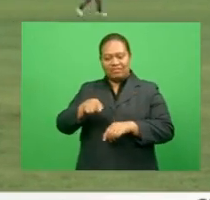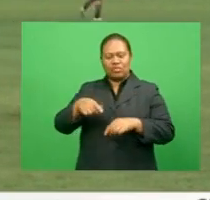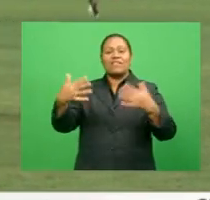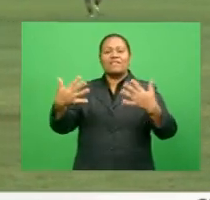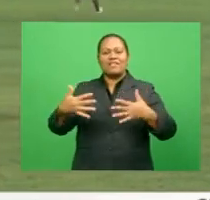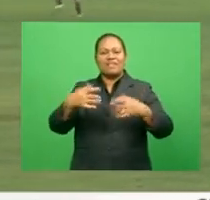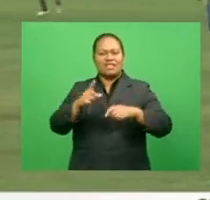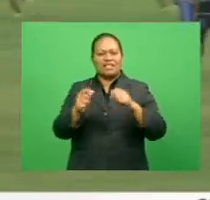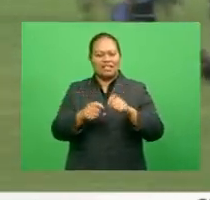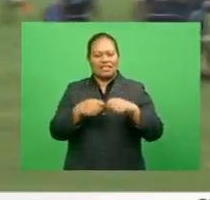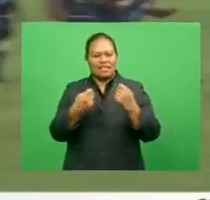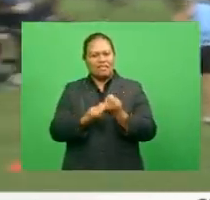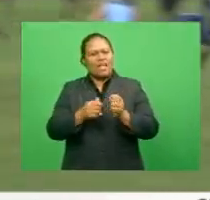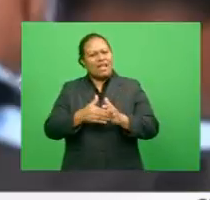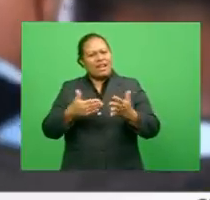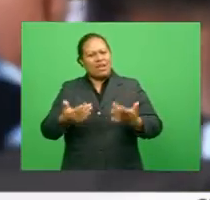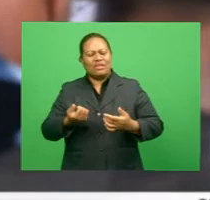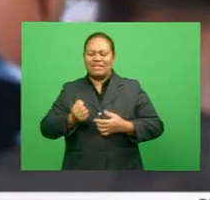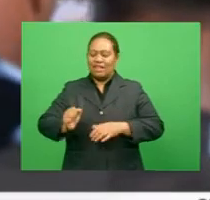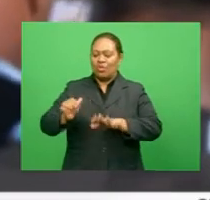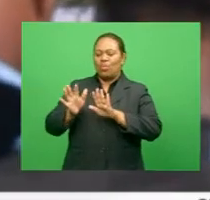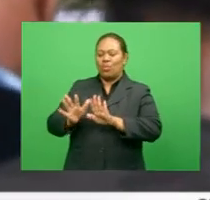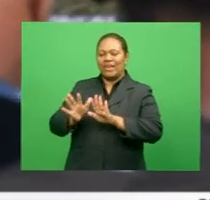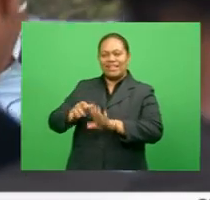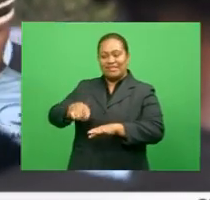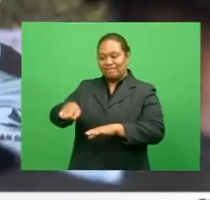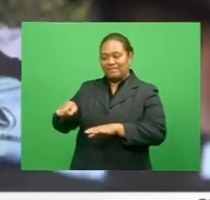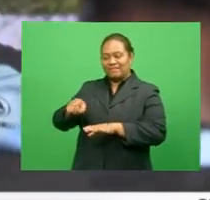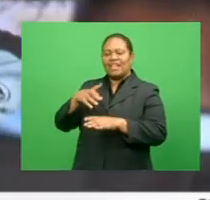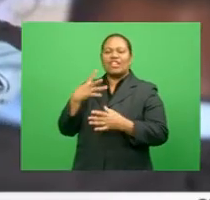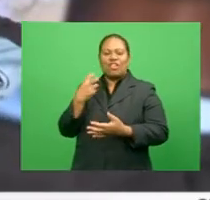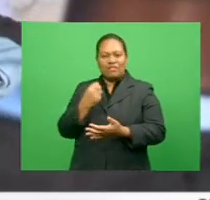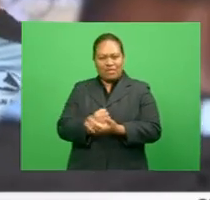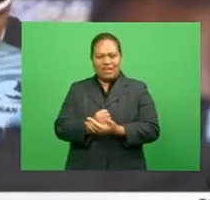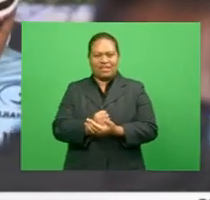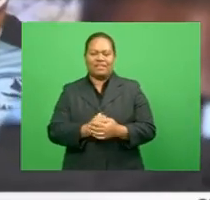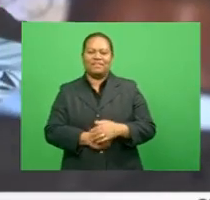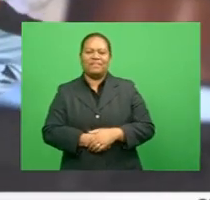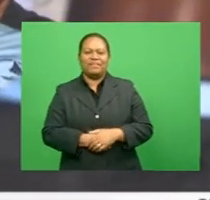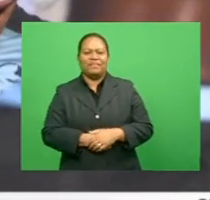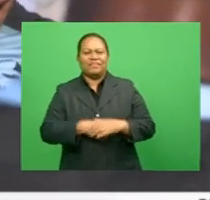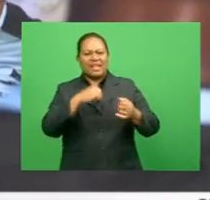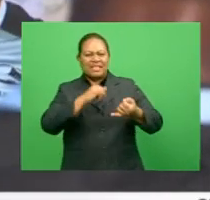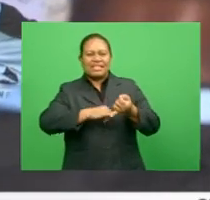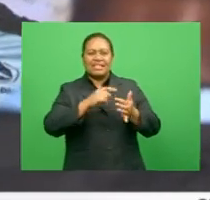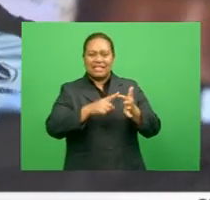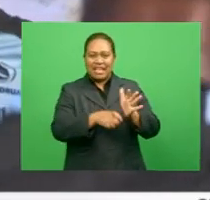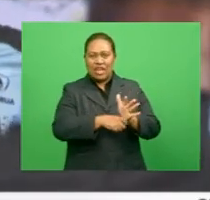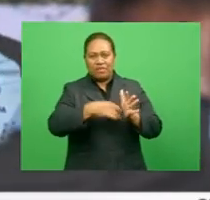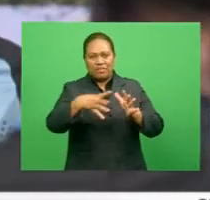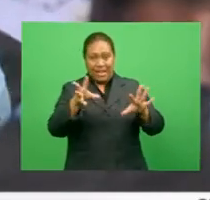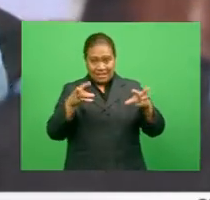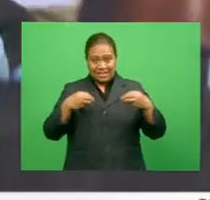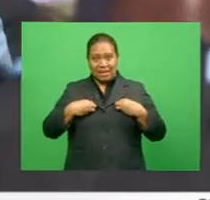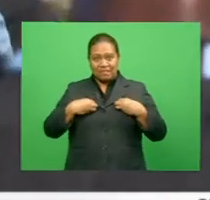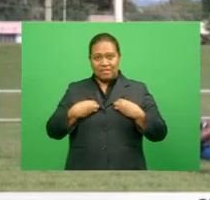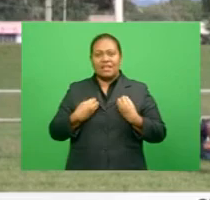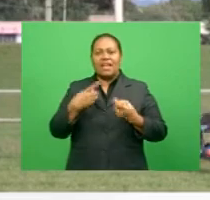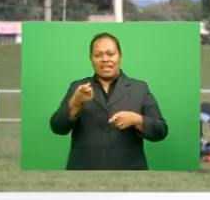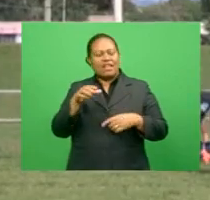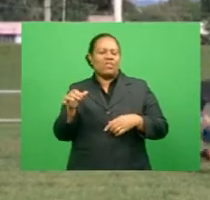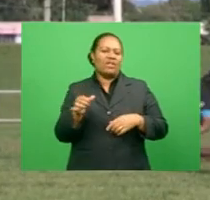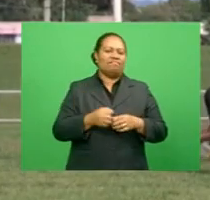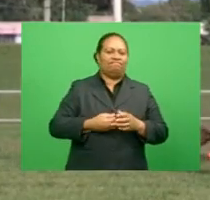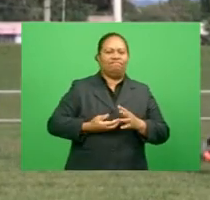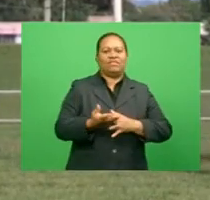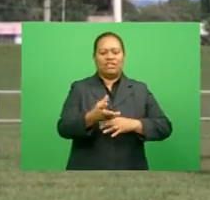awaiting confirmation from the former Fijian Drua coach after offering him the position. If Servakula accepts the offer, then he will take the Fijiana